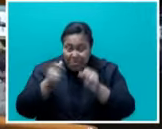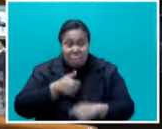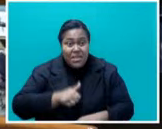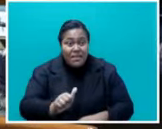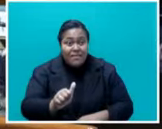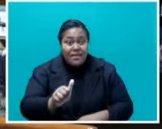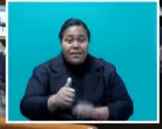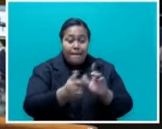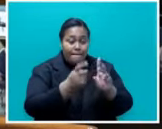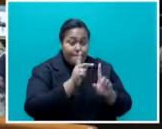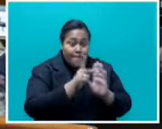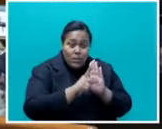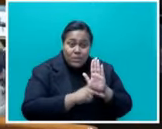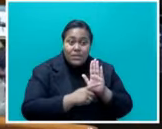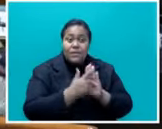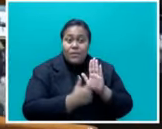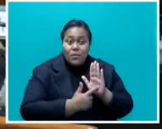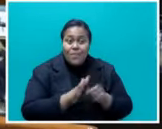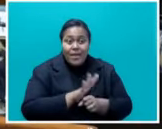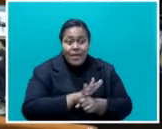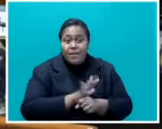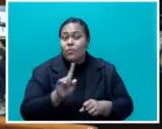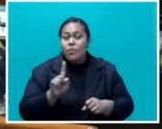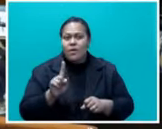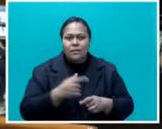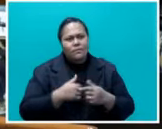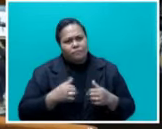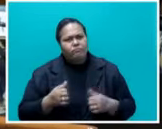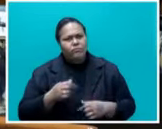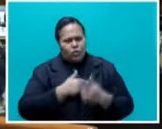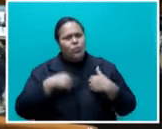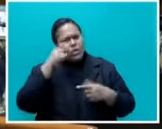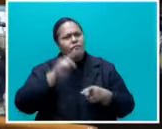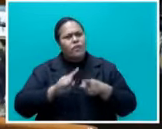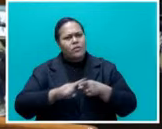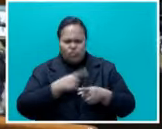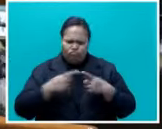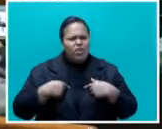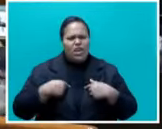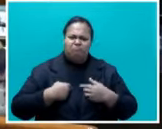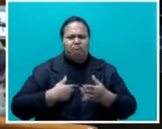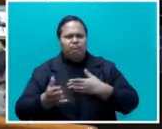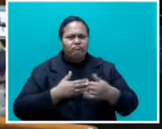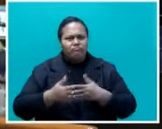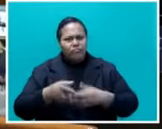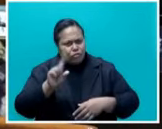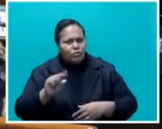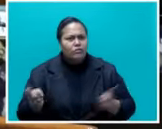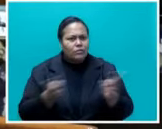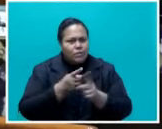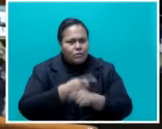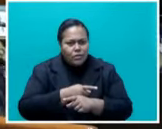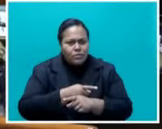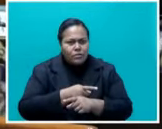in lawmaking, it's all about we can rush through, we can trample over, we can, continue